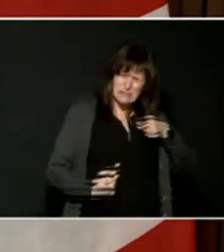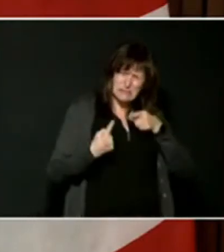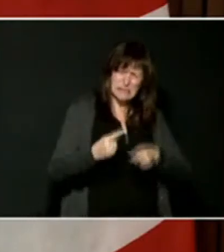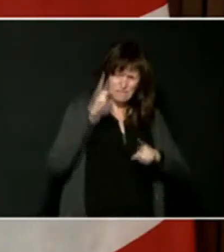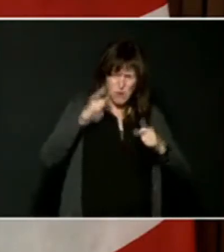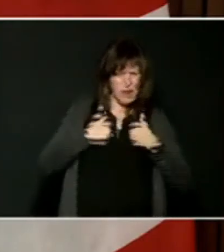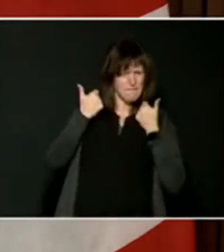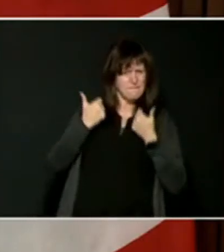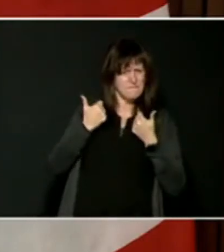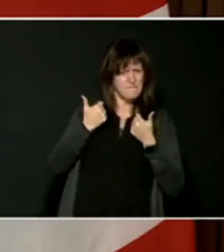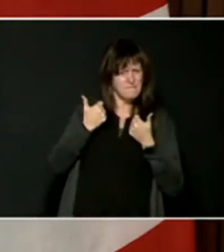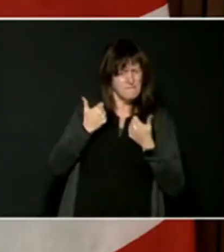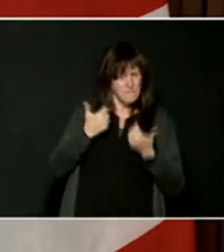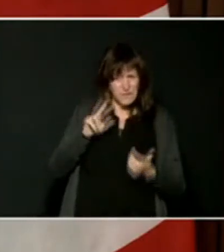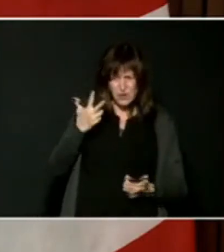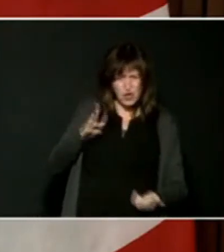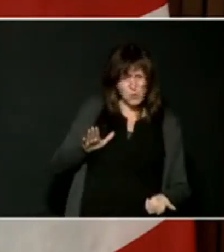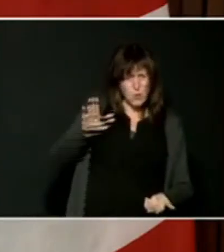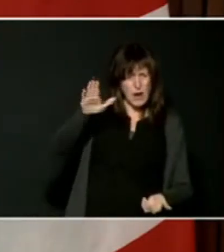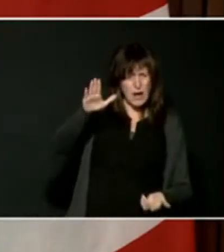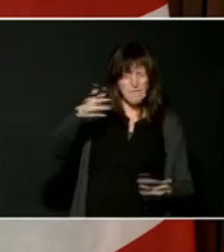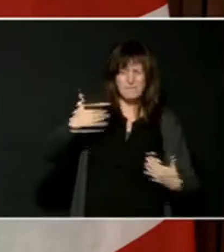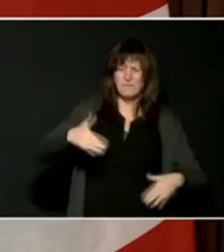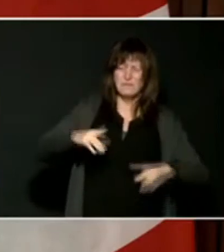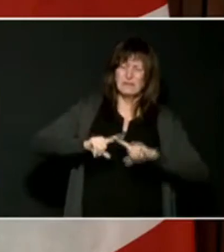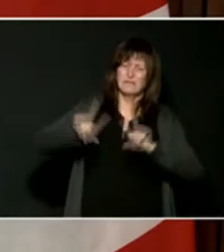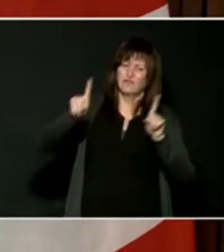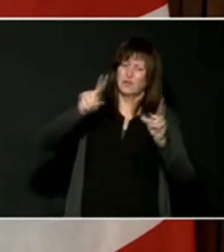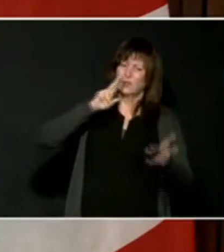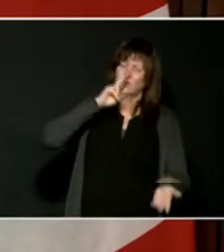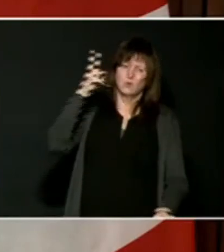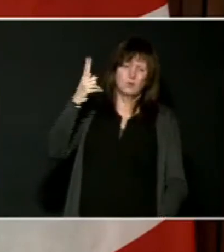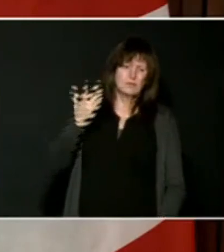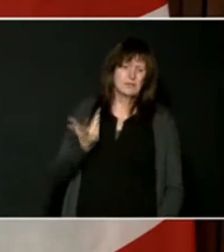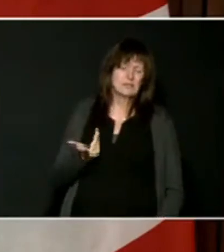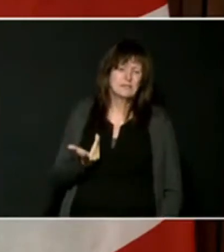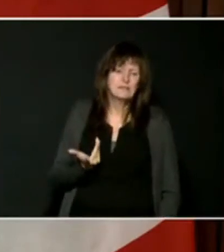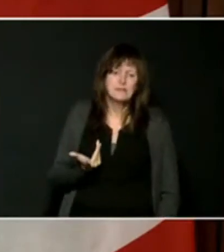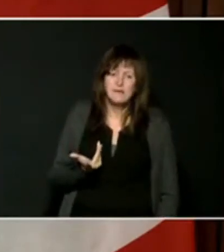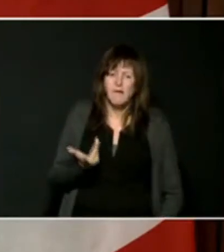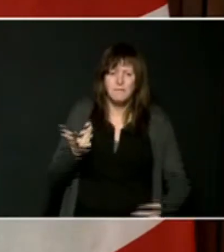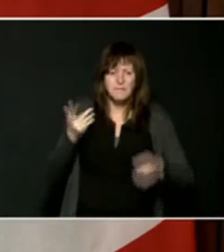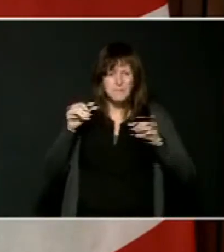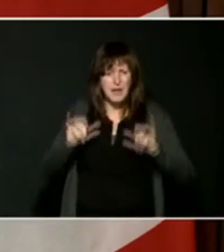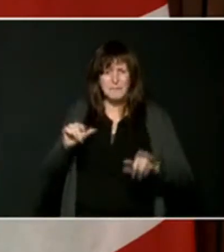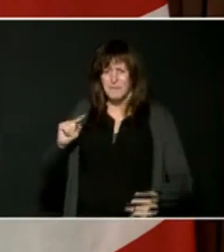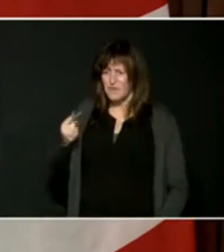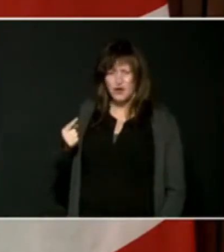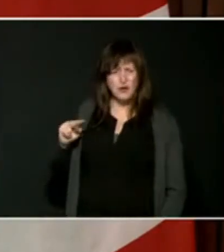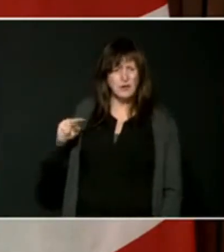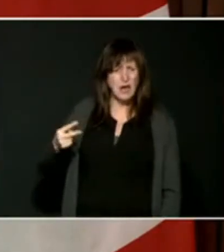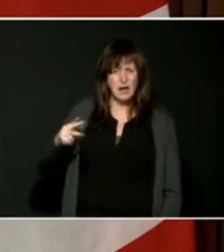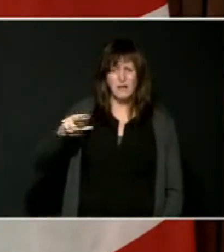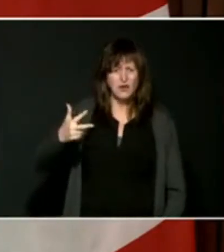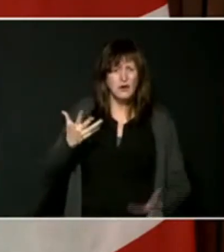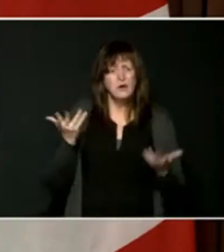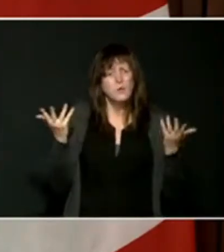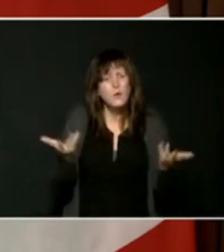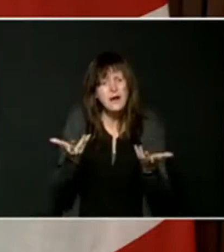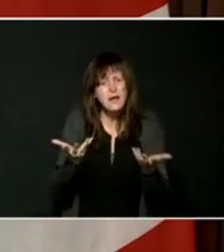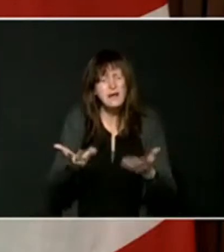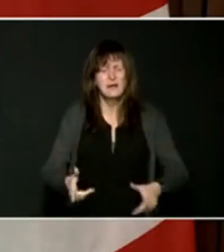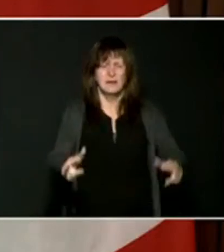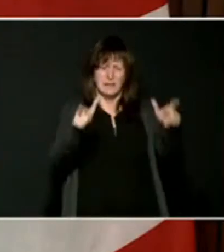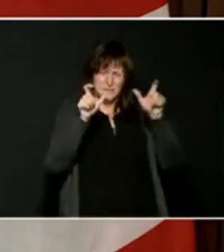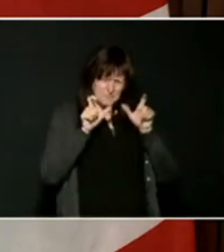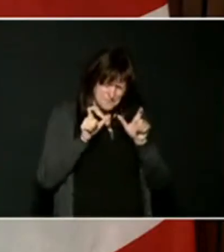But what is not different is that the weapons that we have to fight against COVID-19 still work, and work well. Vaccination is